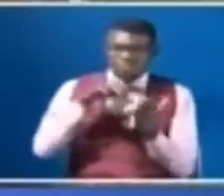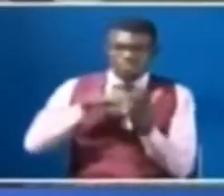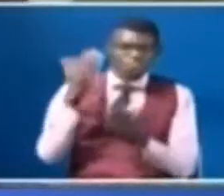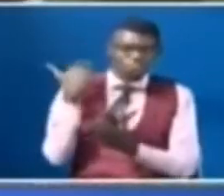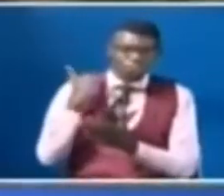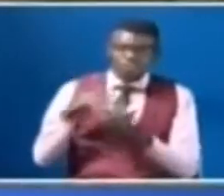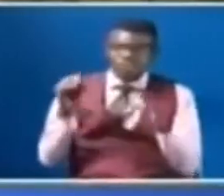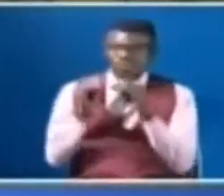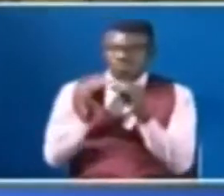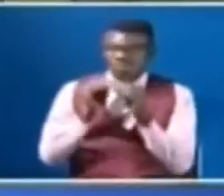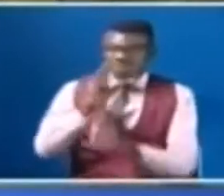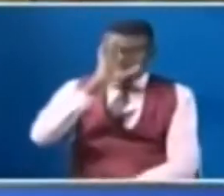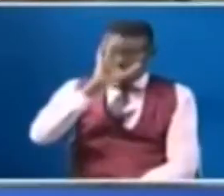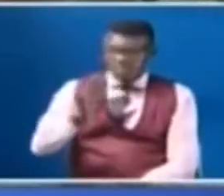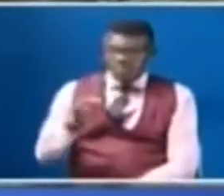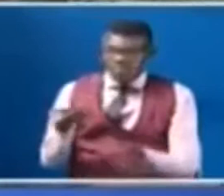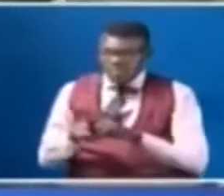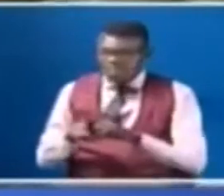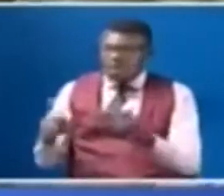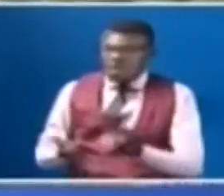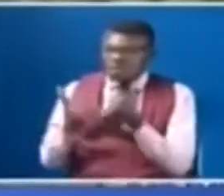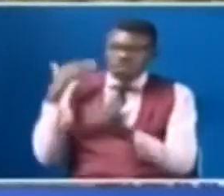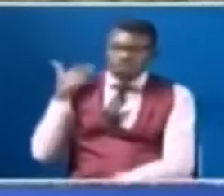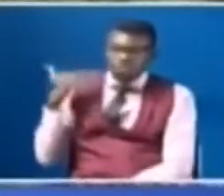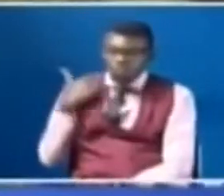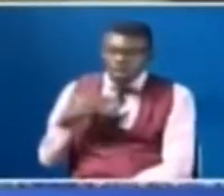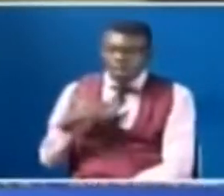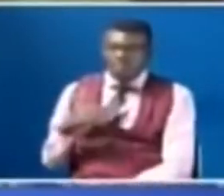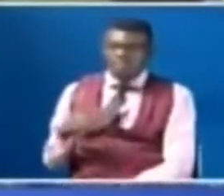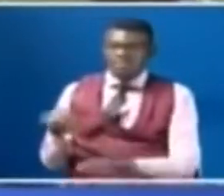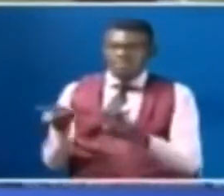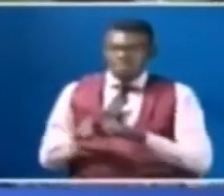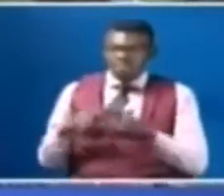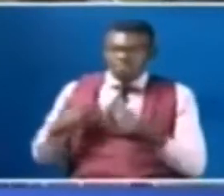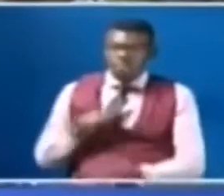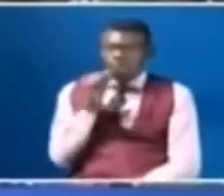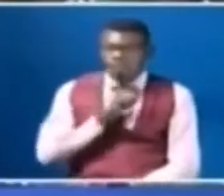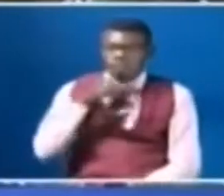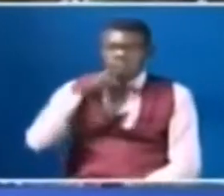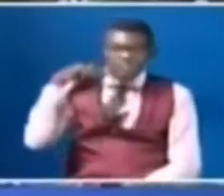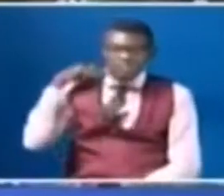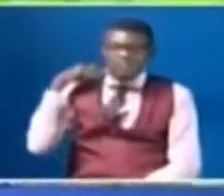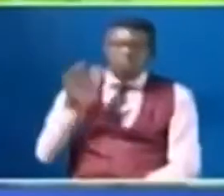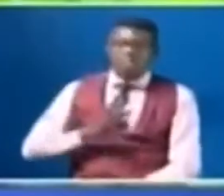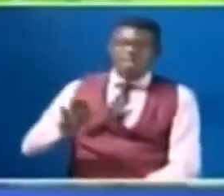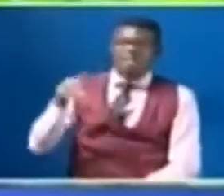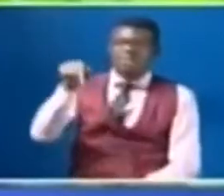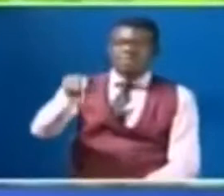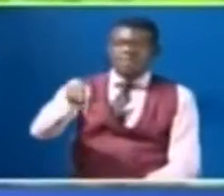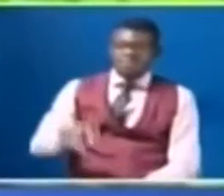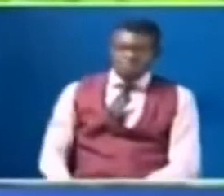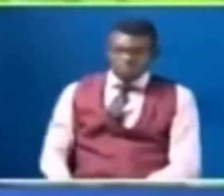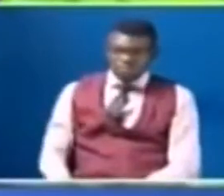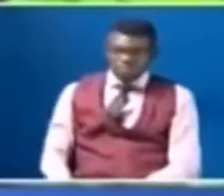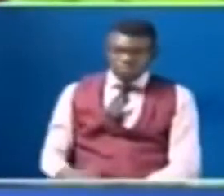Sundays and presided over even criminal cases like the rampant killings of the elderly in this area. Kesi ambazo zilikuwa zinakuwa nyingi